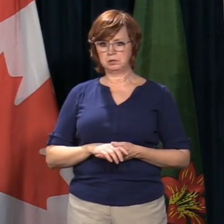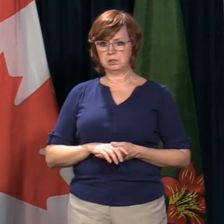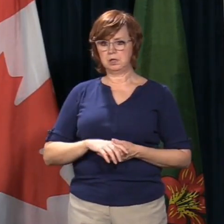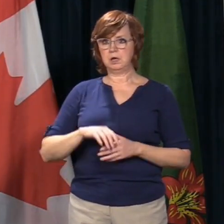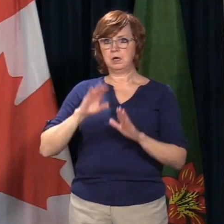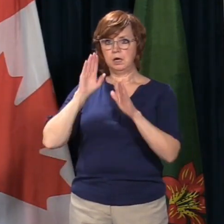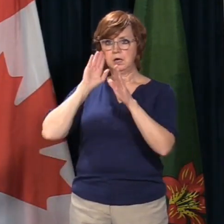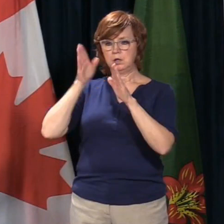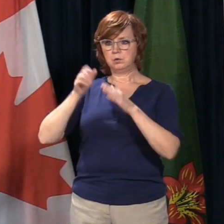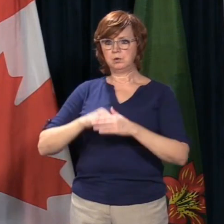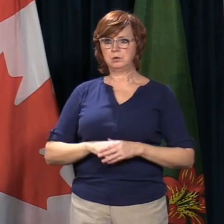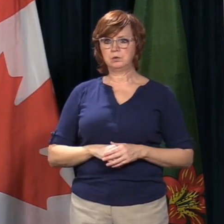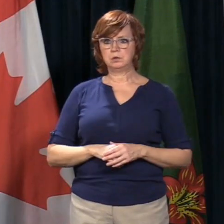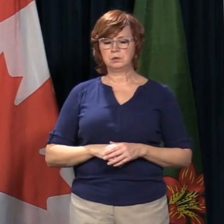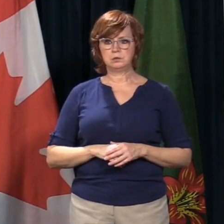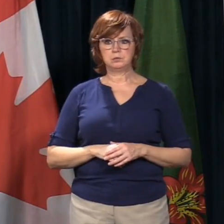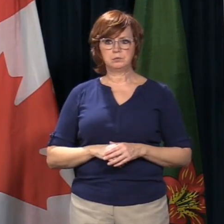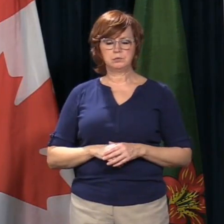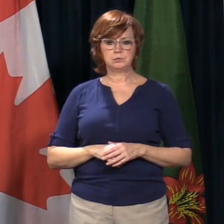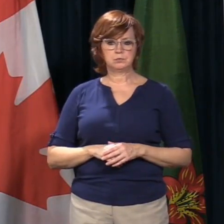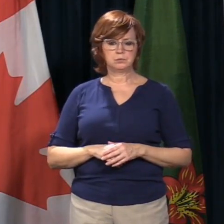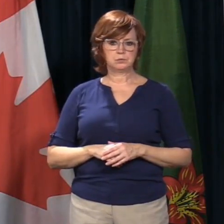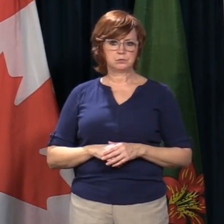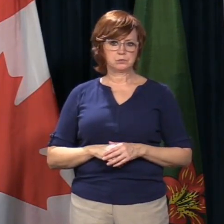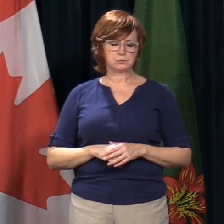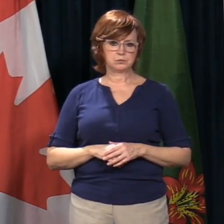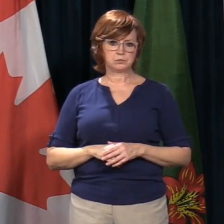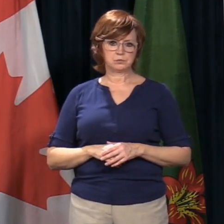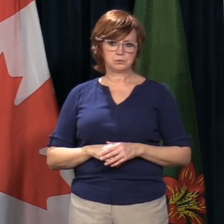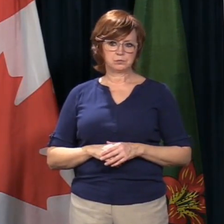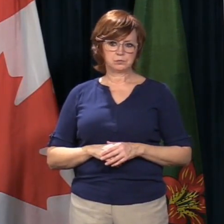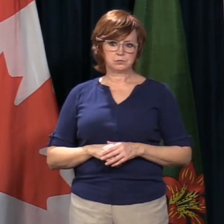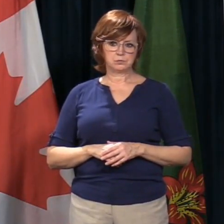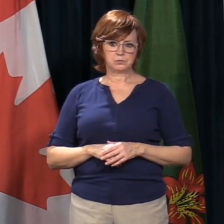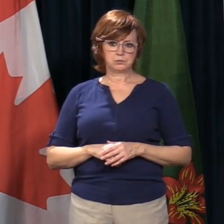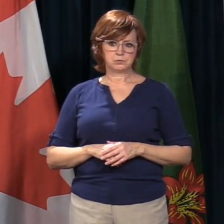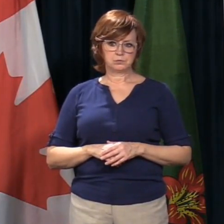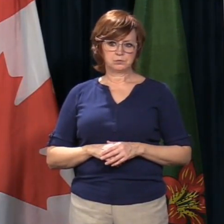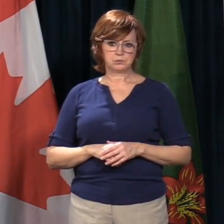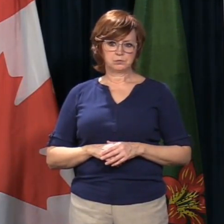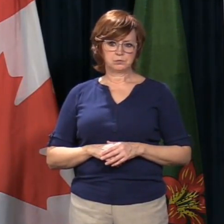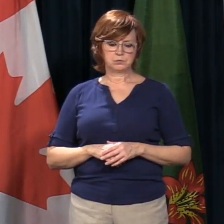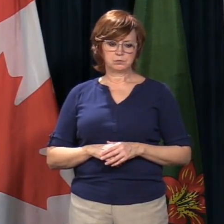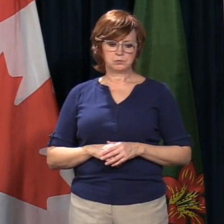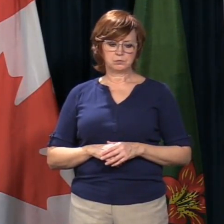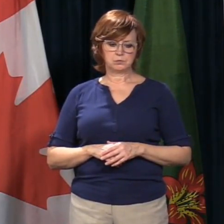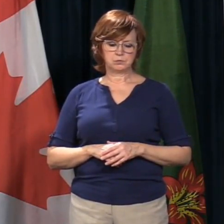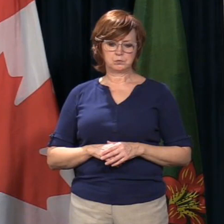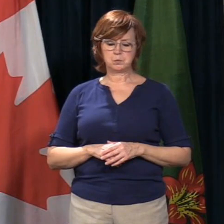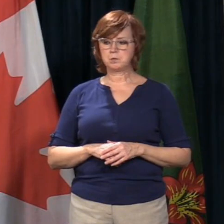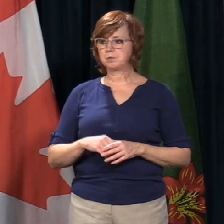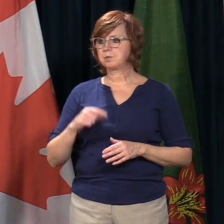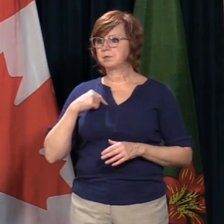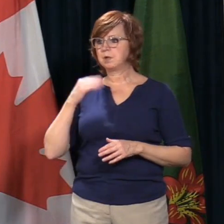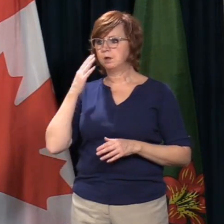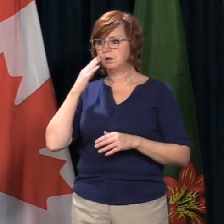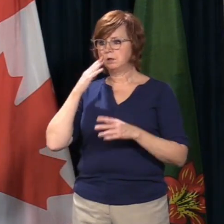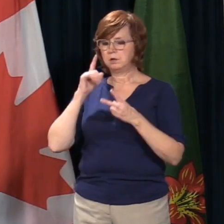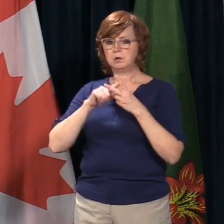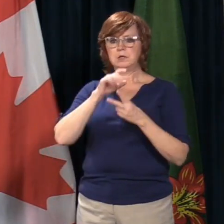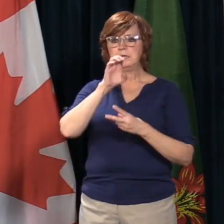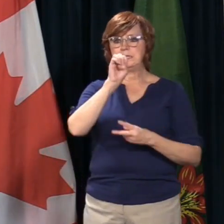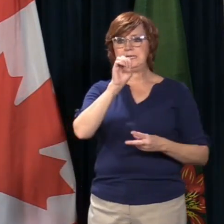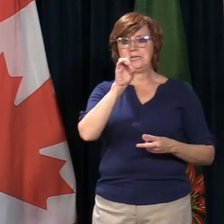Hi, it's Callie with CTV. When it comes to care homes, we just had 2 residents at Eden Care